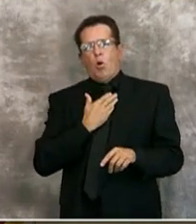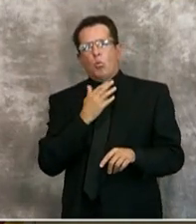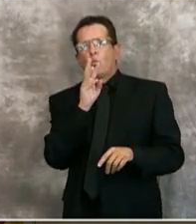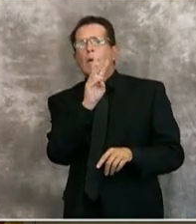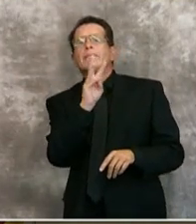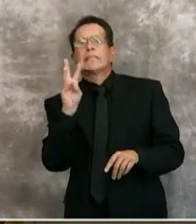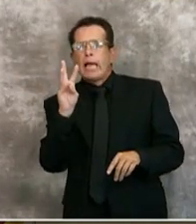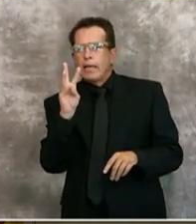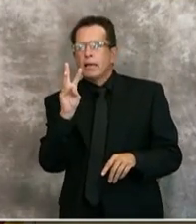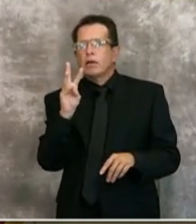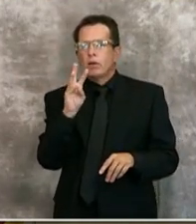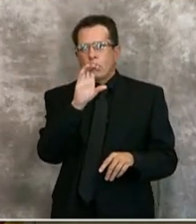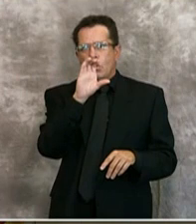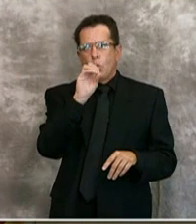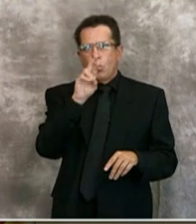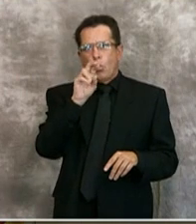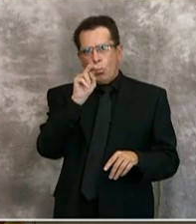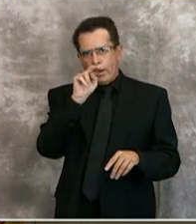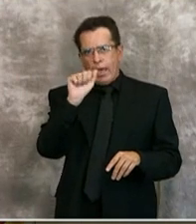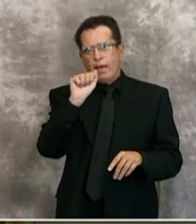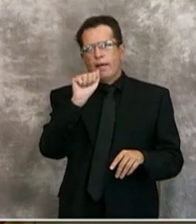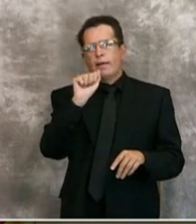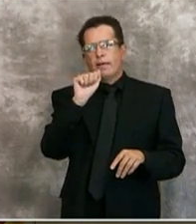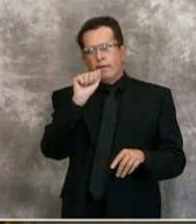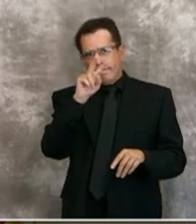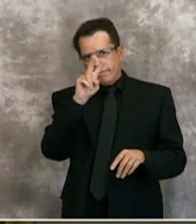coronavirus website at